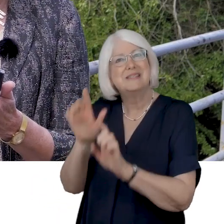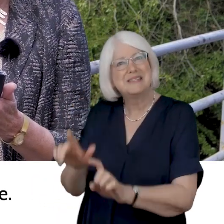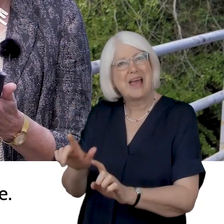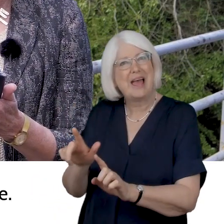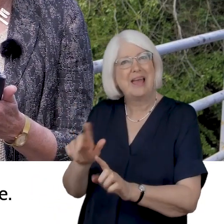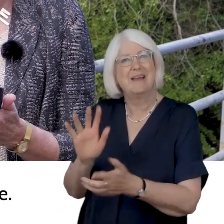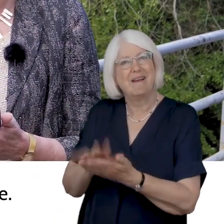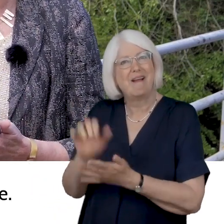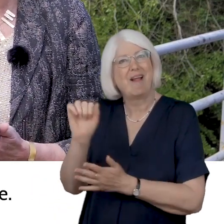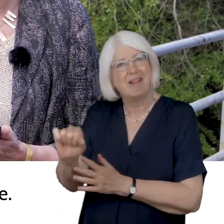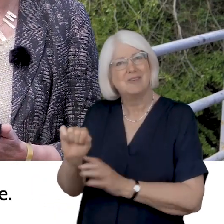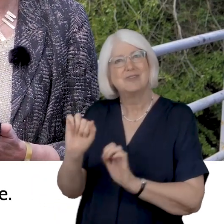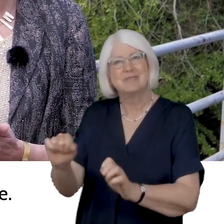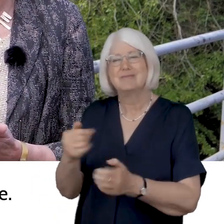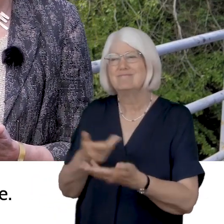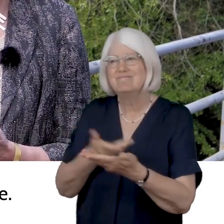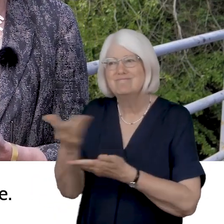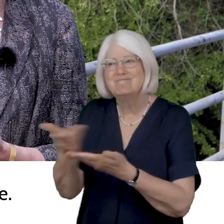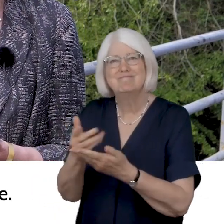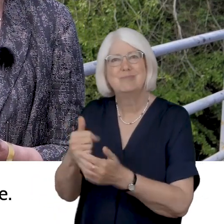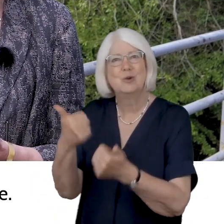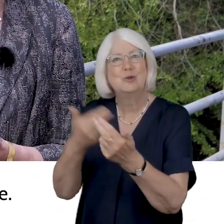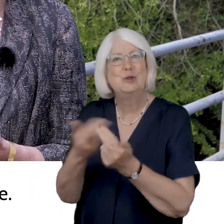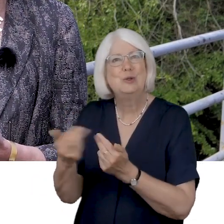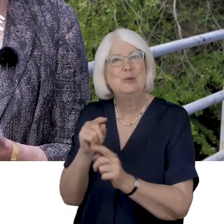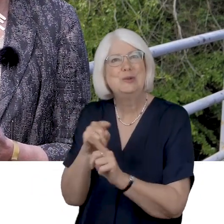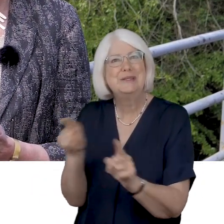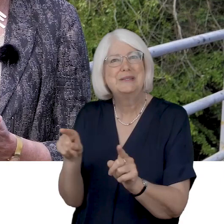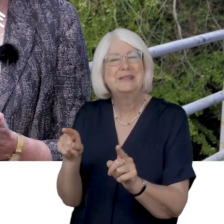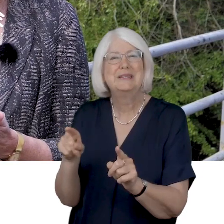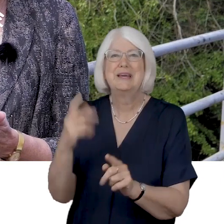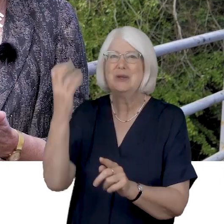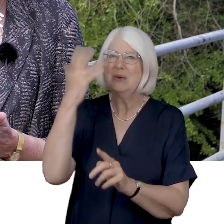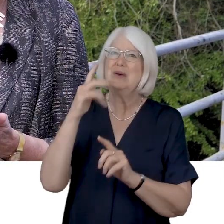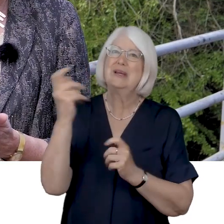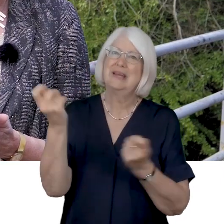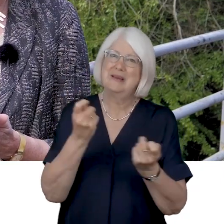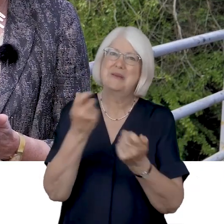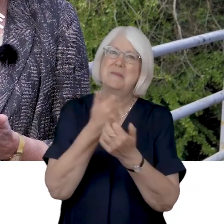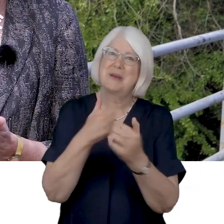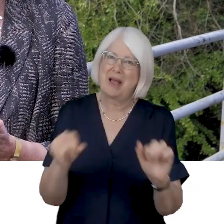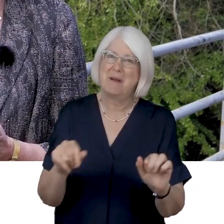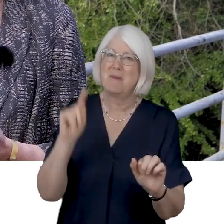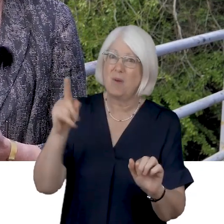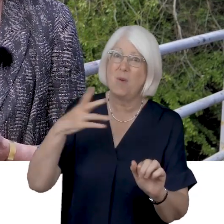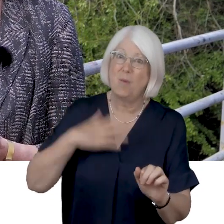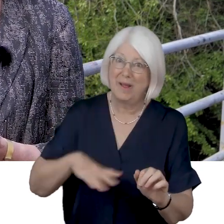own culture and share the good news with their own people. May your kingdom come,